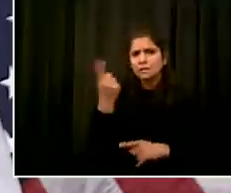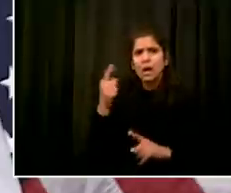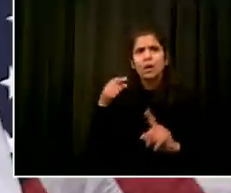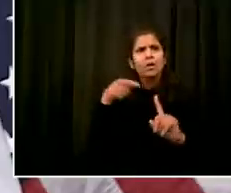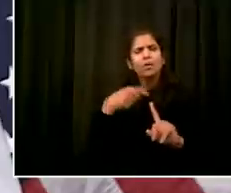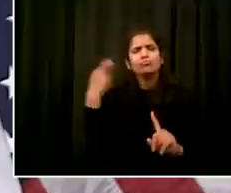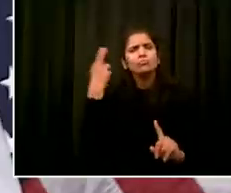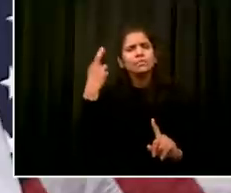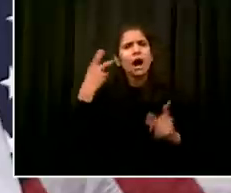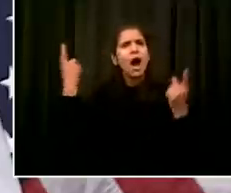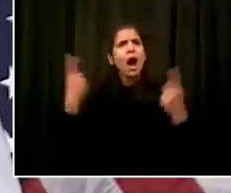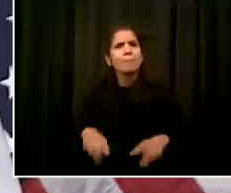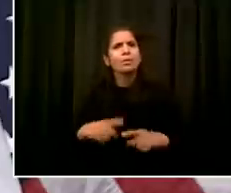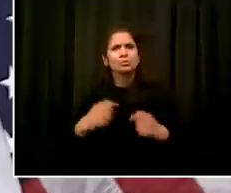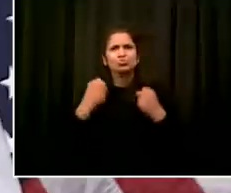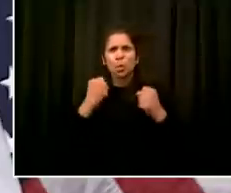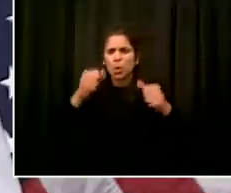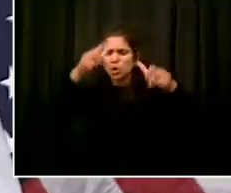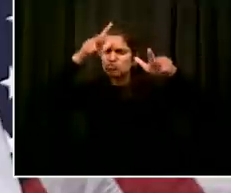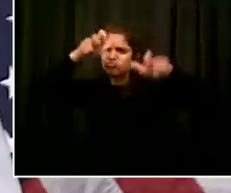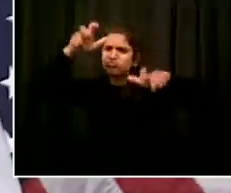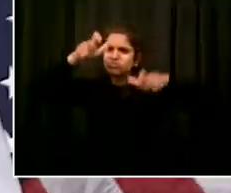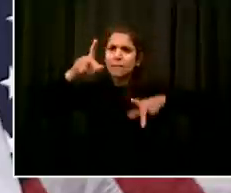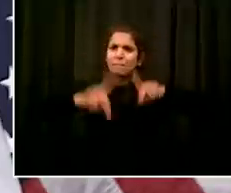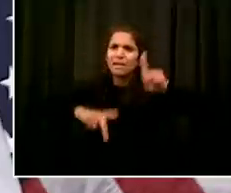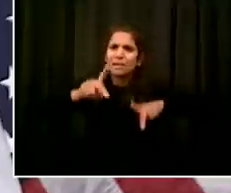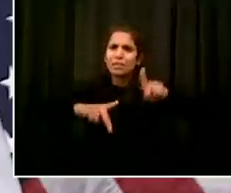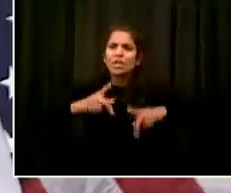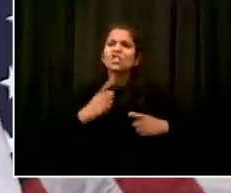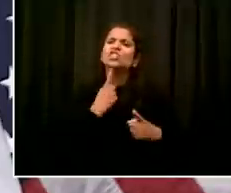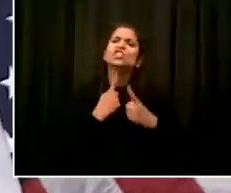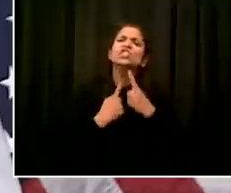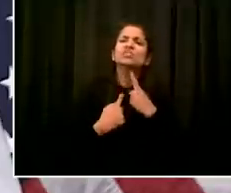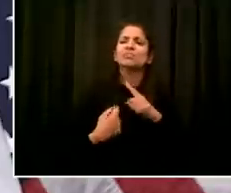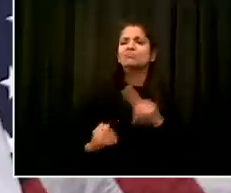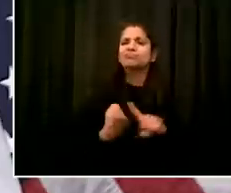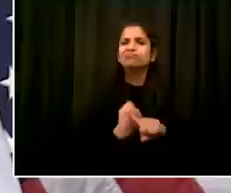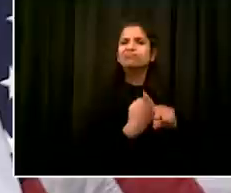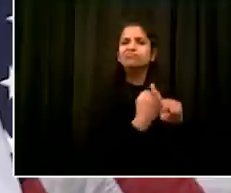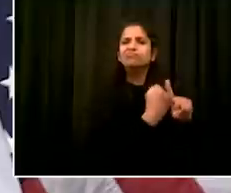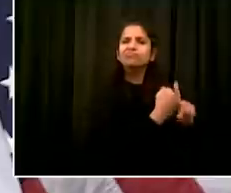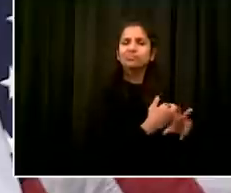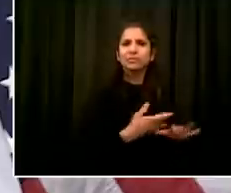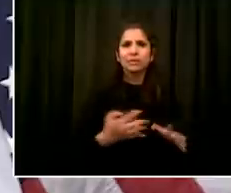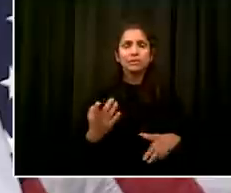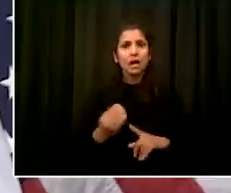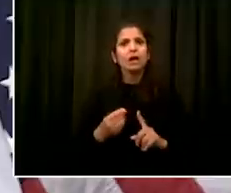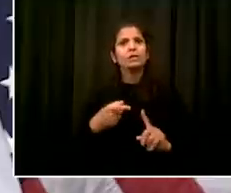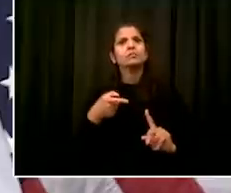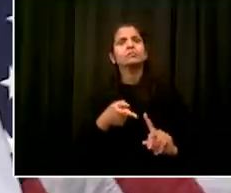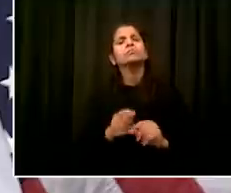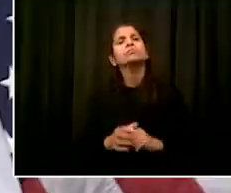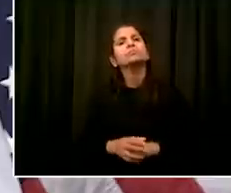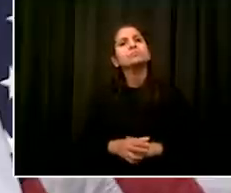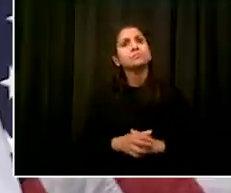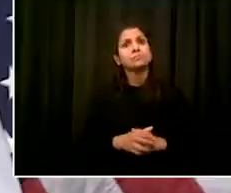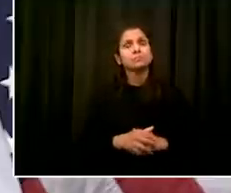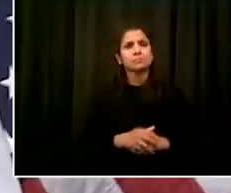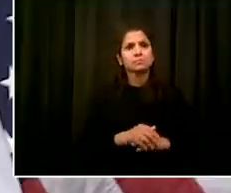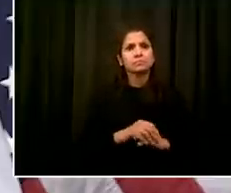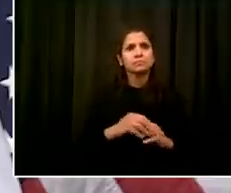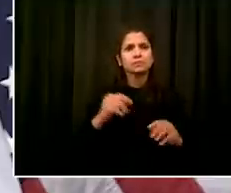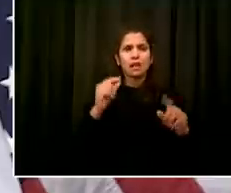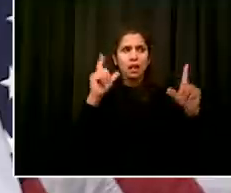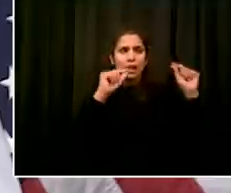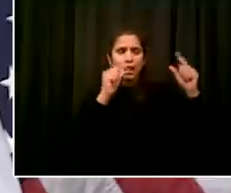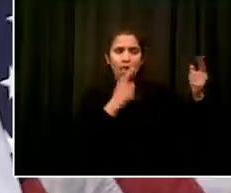the criminals who are doing the things like the looting. There is a politically motivated group with an ideology I cannot make any